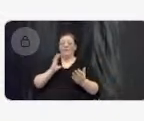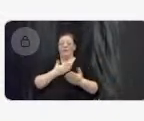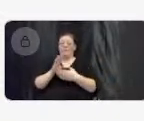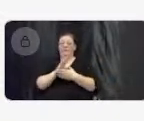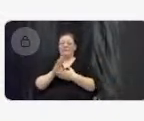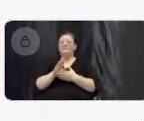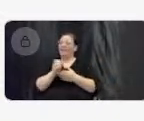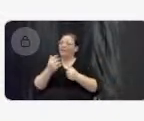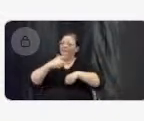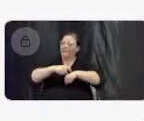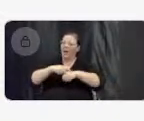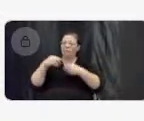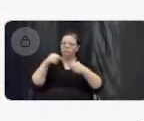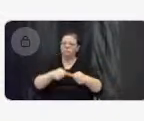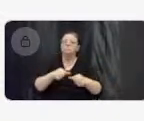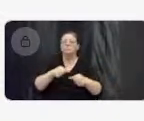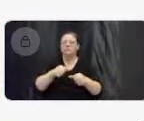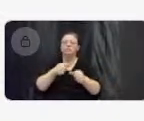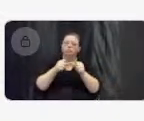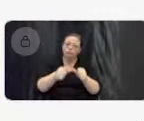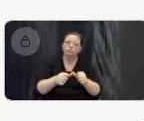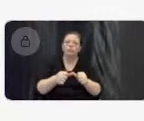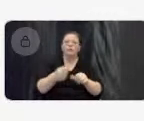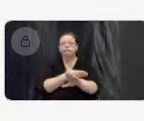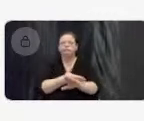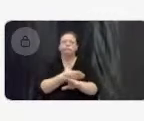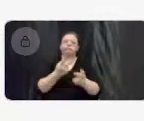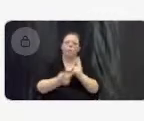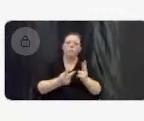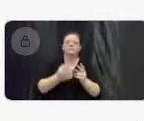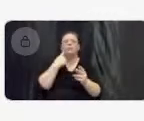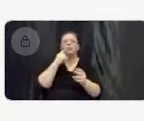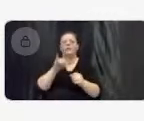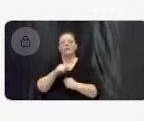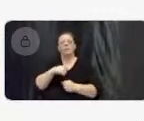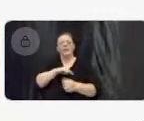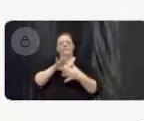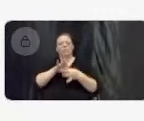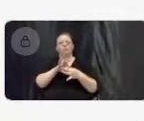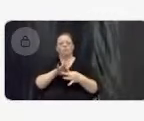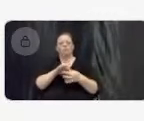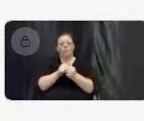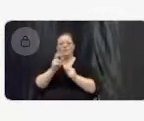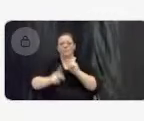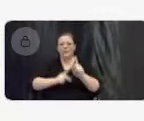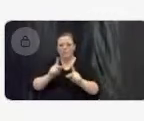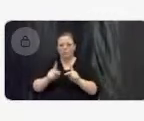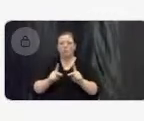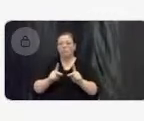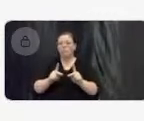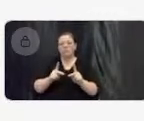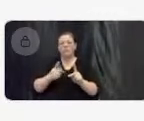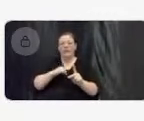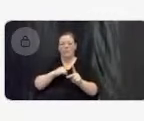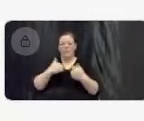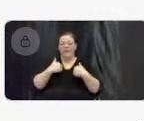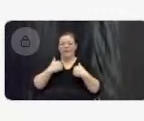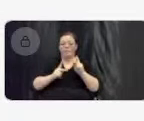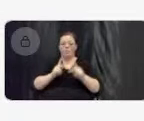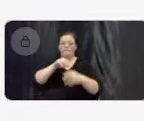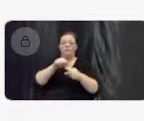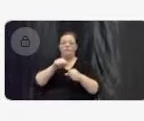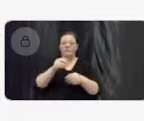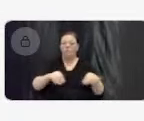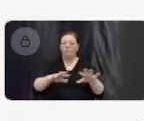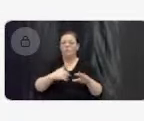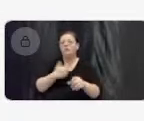our property, curating, maintaining, and hosting. We carefully select and have close relationships with people we have involved in our property. We use